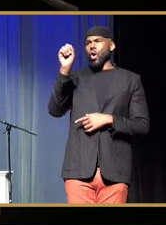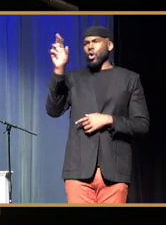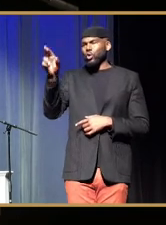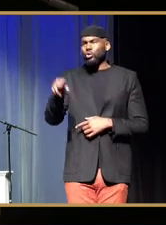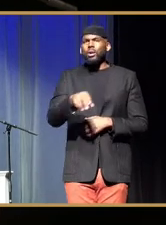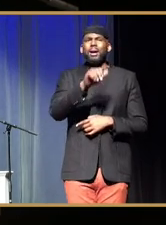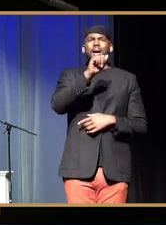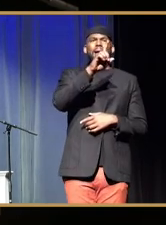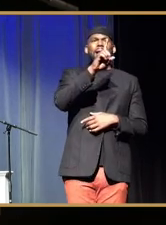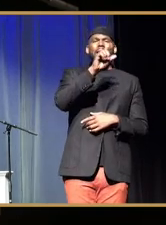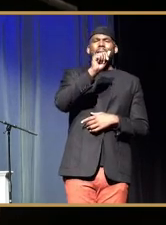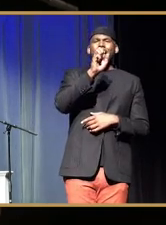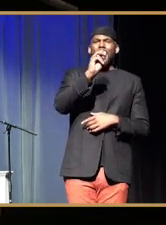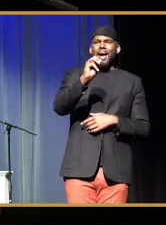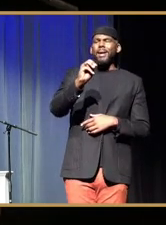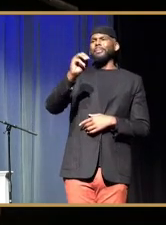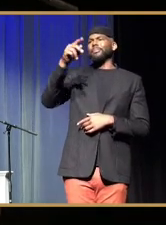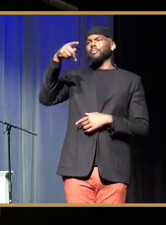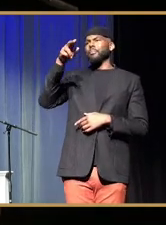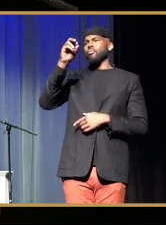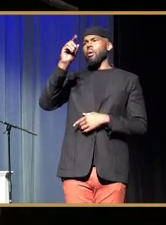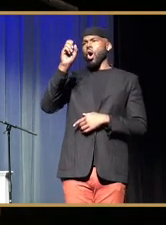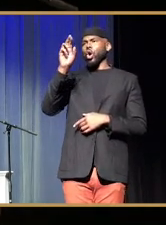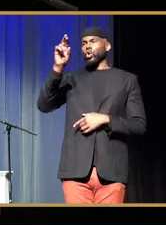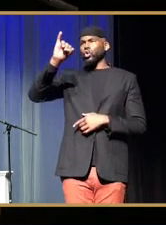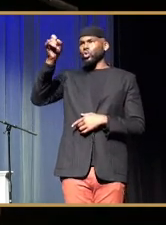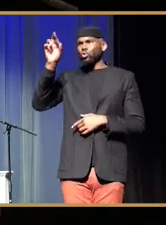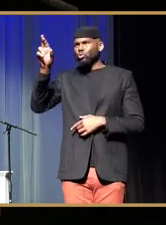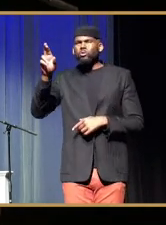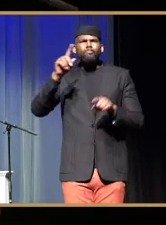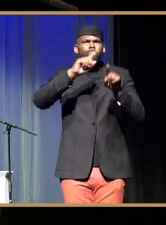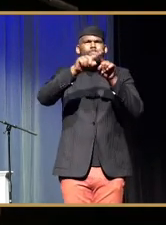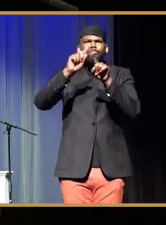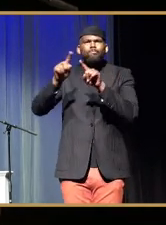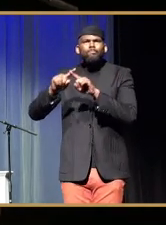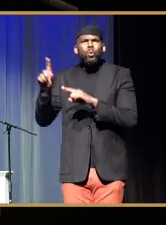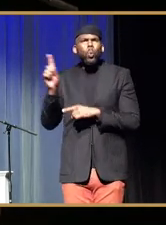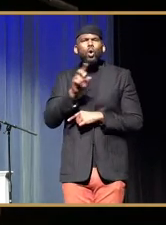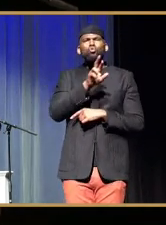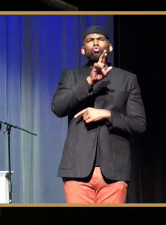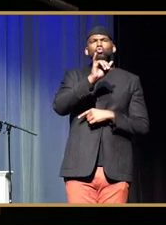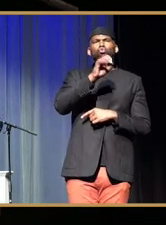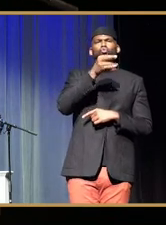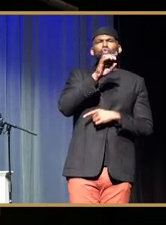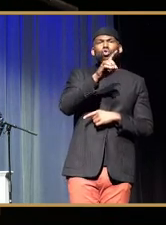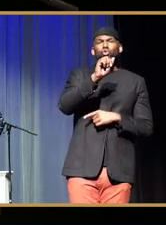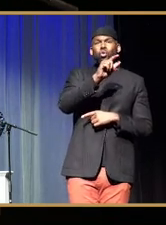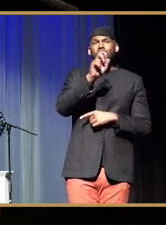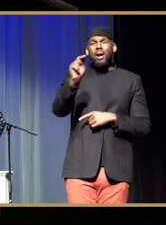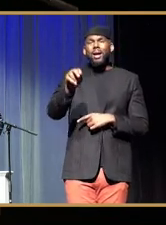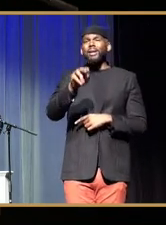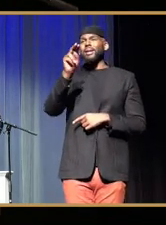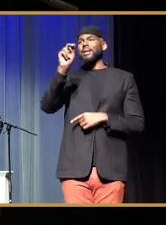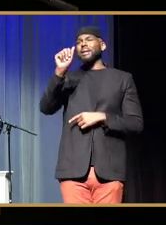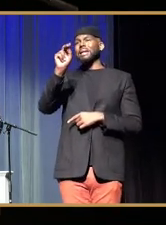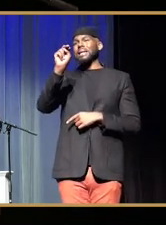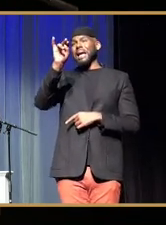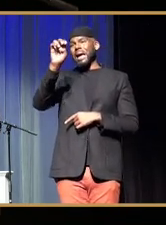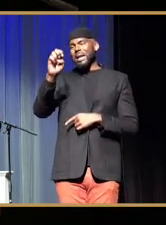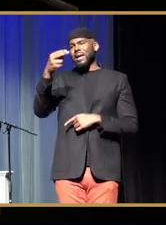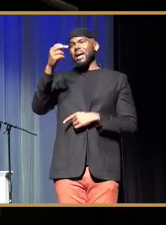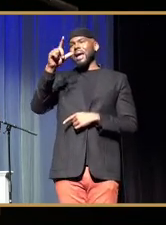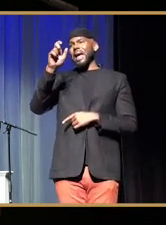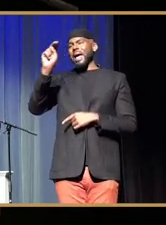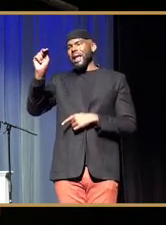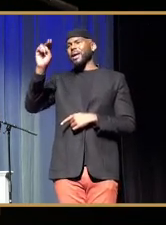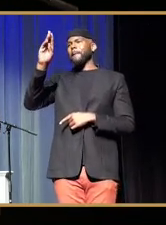Powell Jr., and James Lawson? Where are the successors to Richard Allen, Nannie Helen Burroughs,